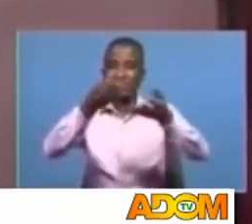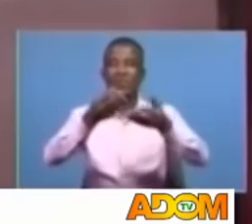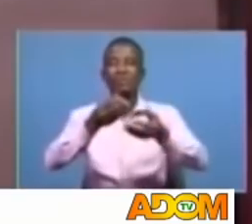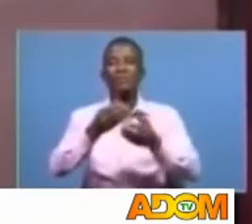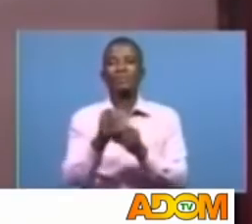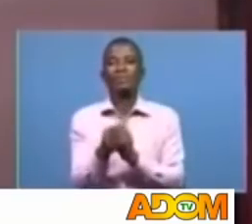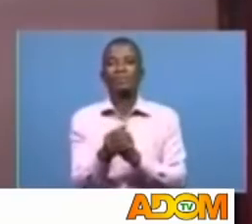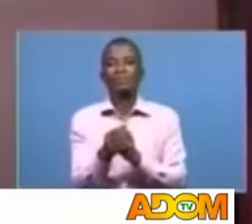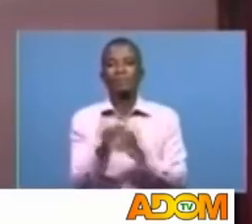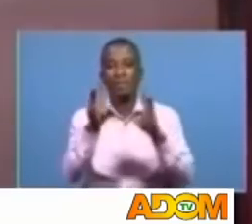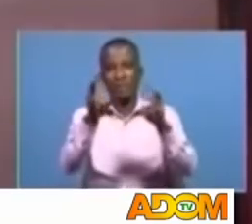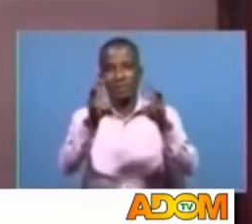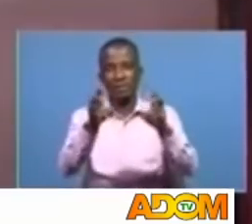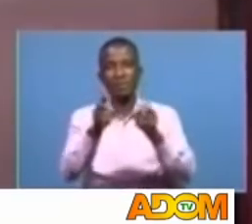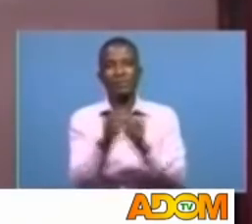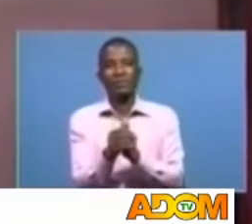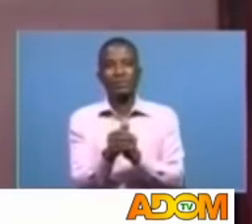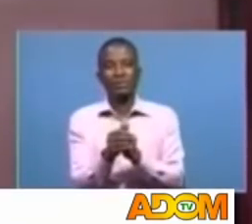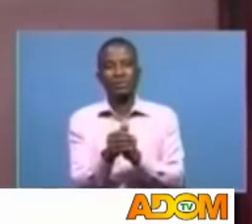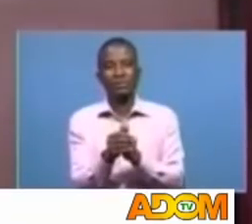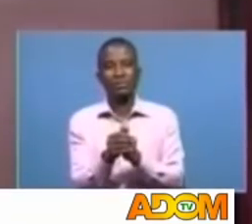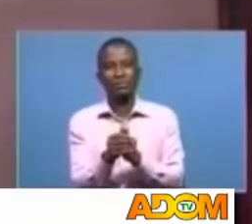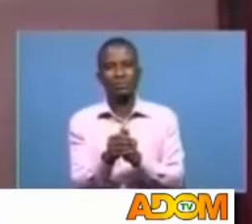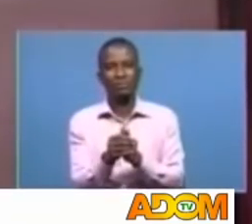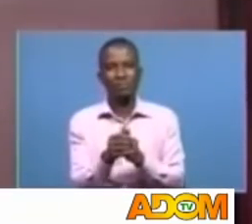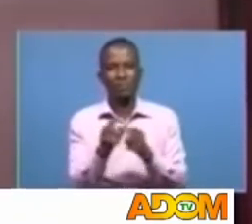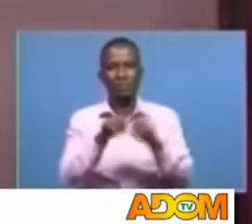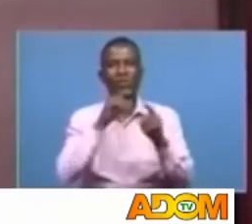is all. It was never an undertaking.